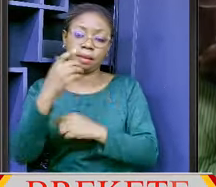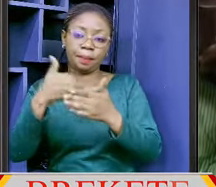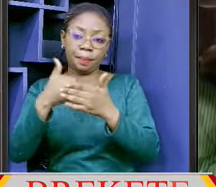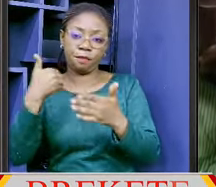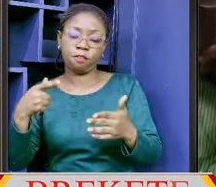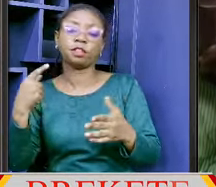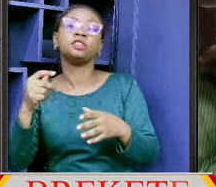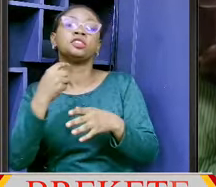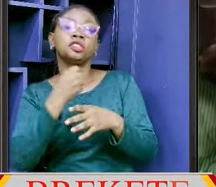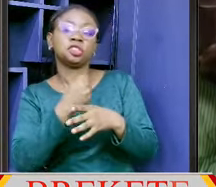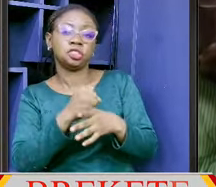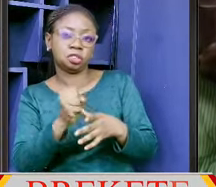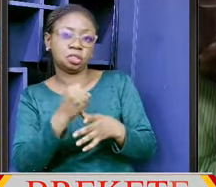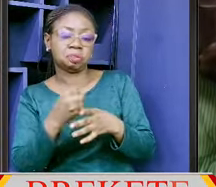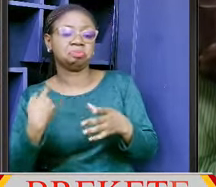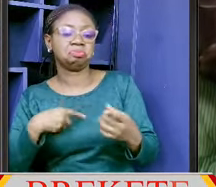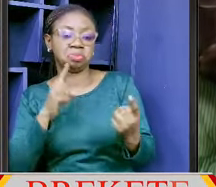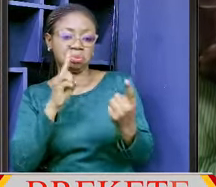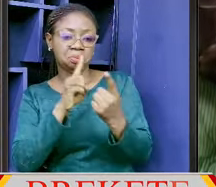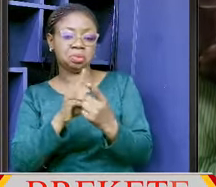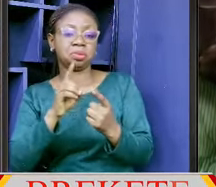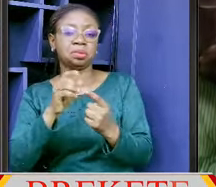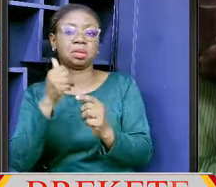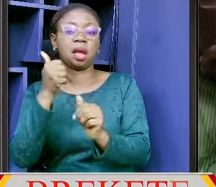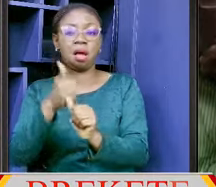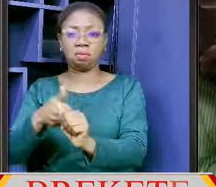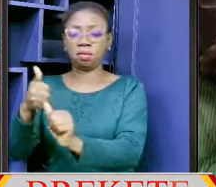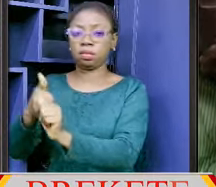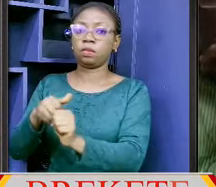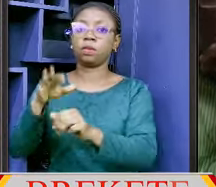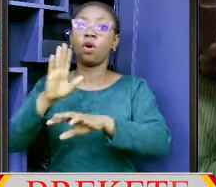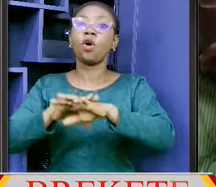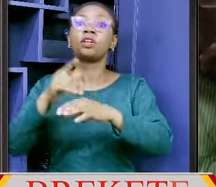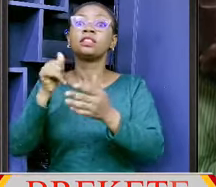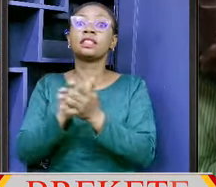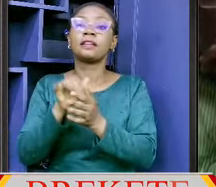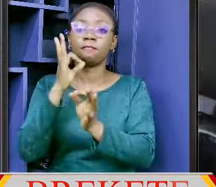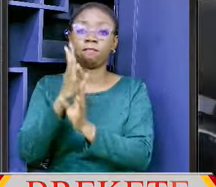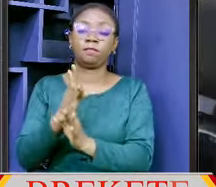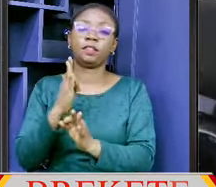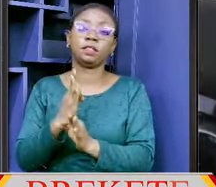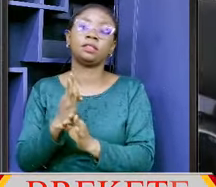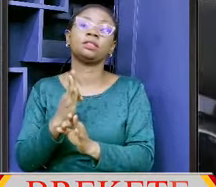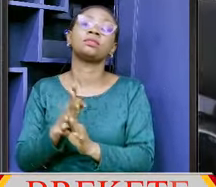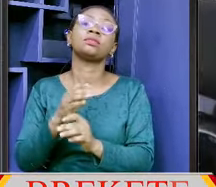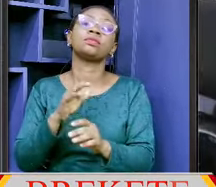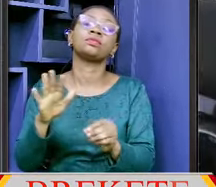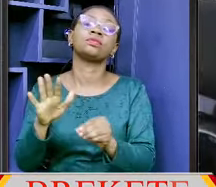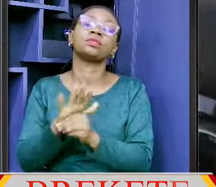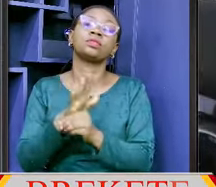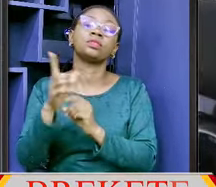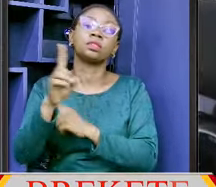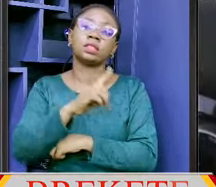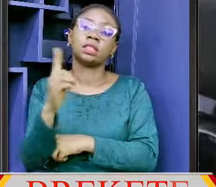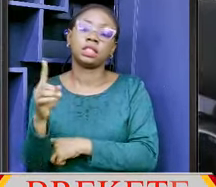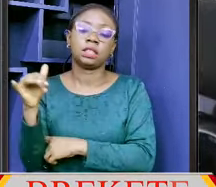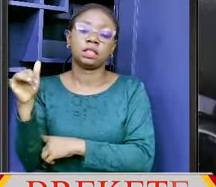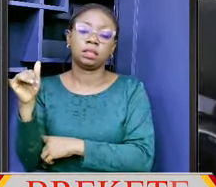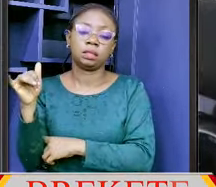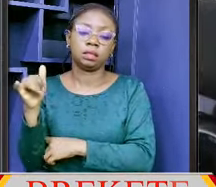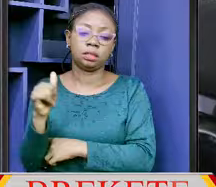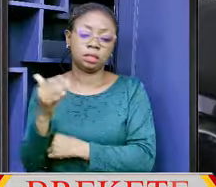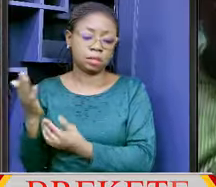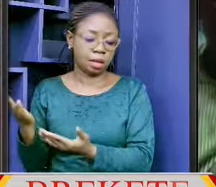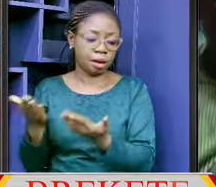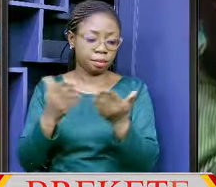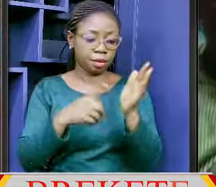met ourselves. On that fateful day, they took me to the